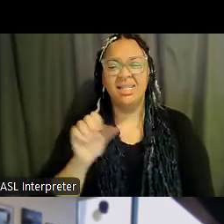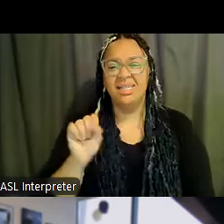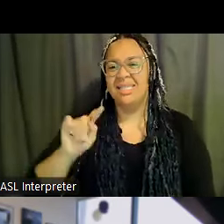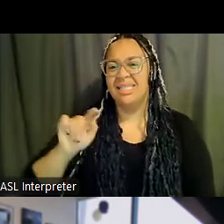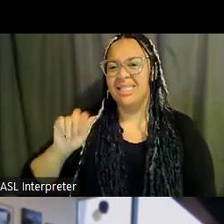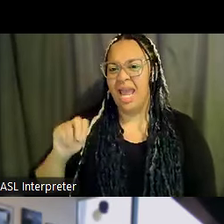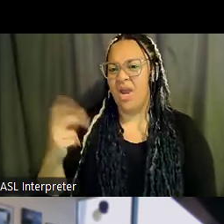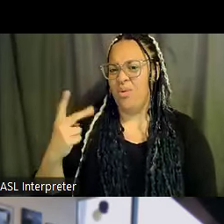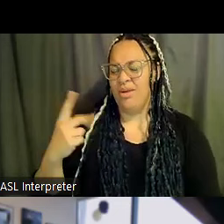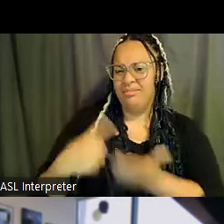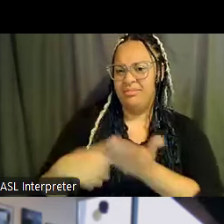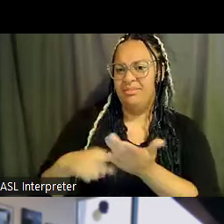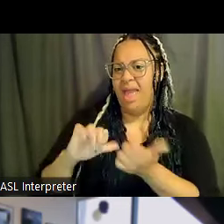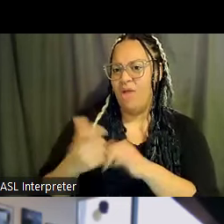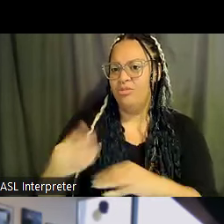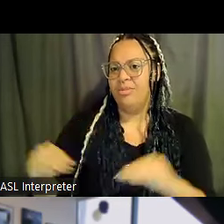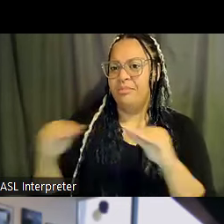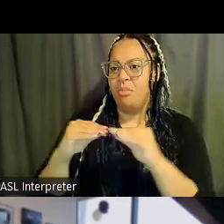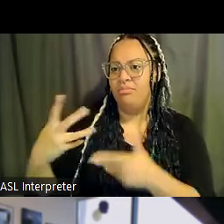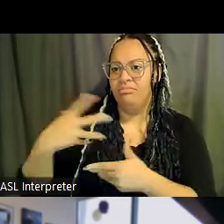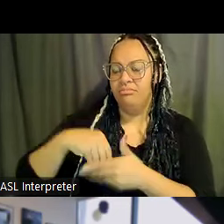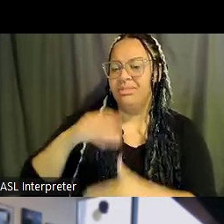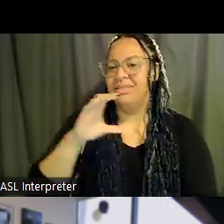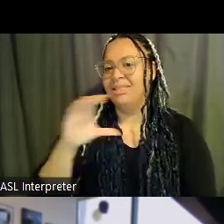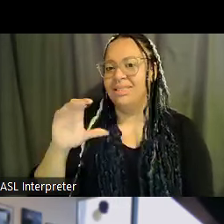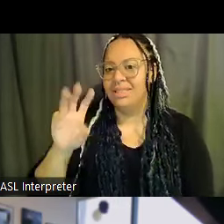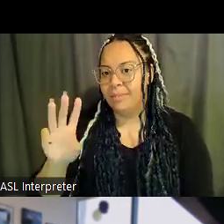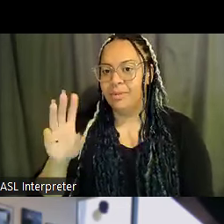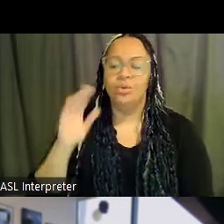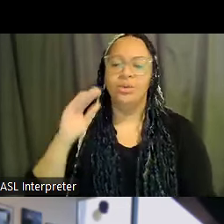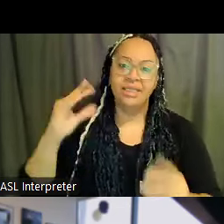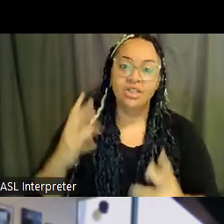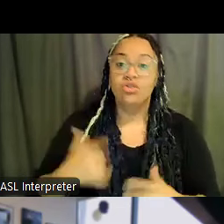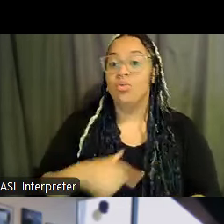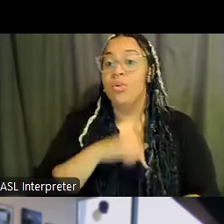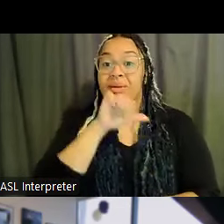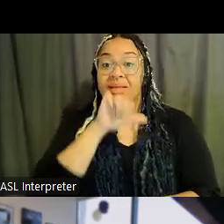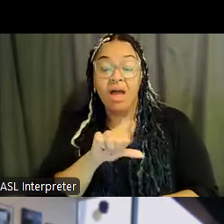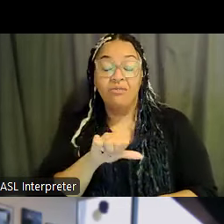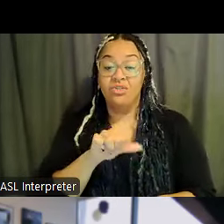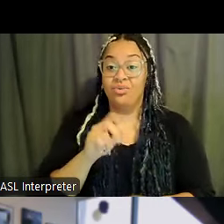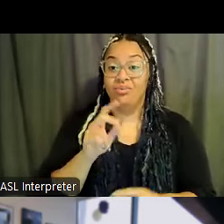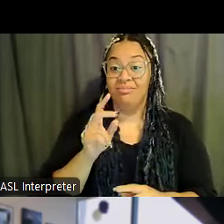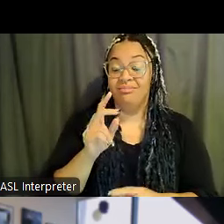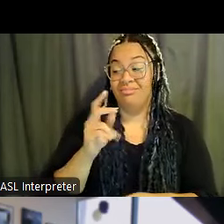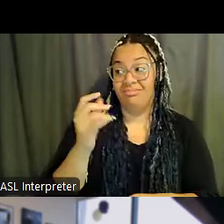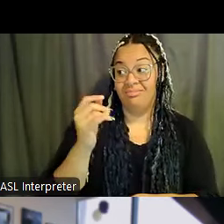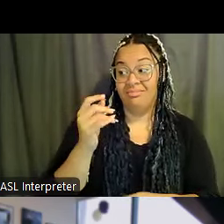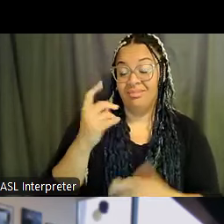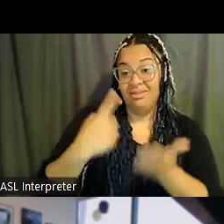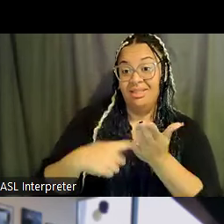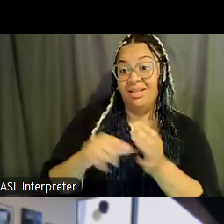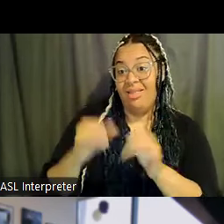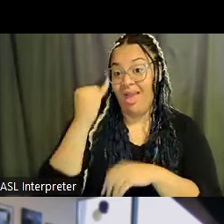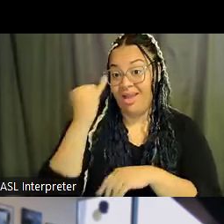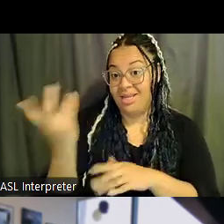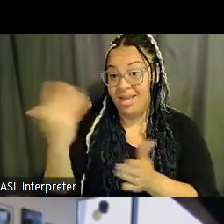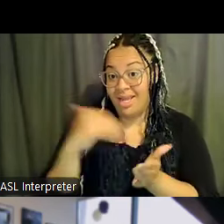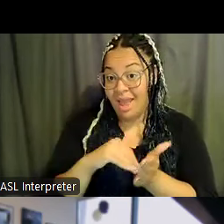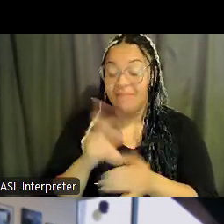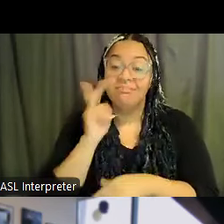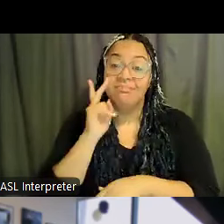store owners, the CCW instructors and stuff like that. We'd love to revisit that idea if you're interested and see if we can get some more boots on the